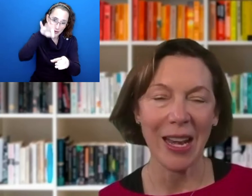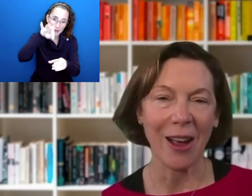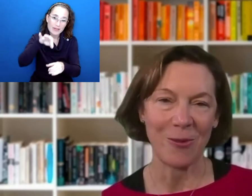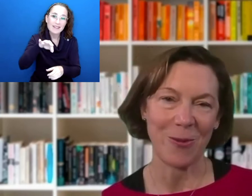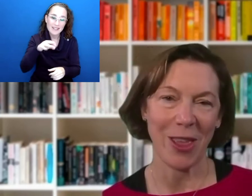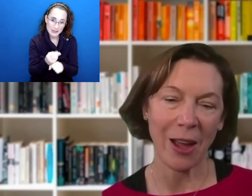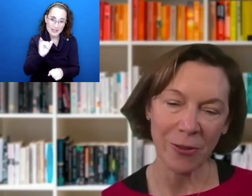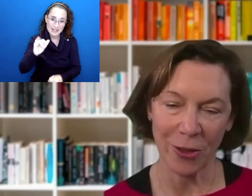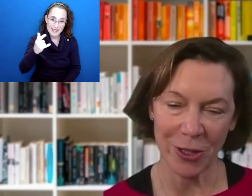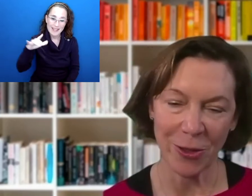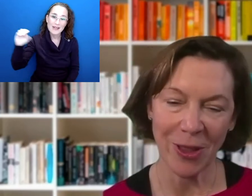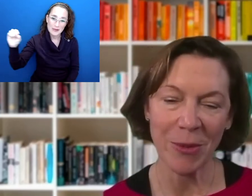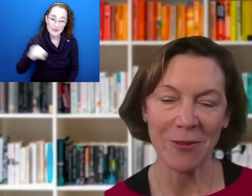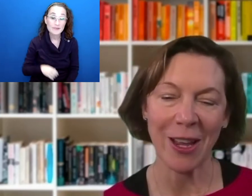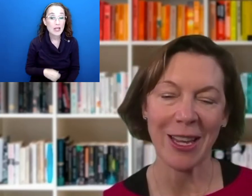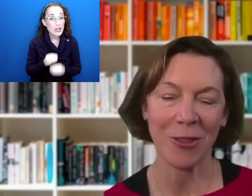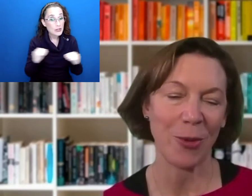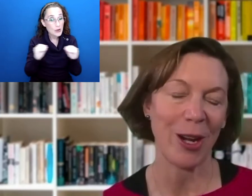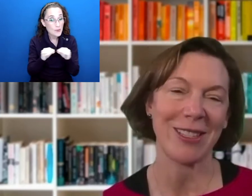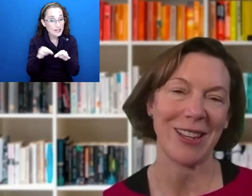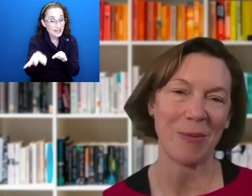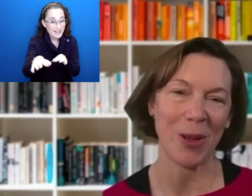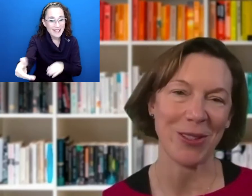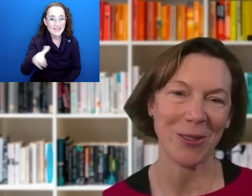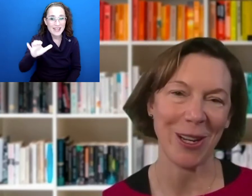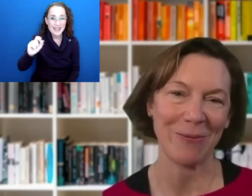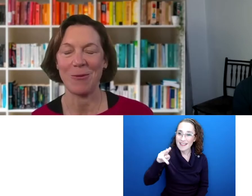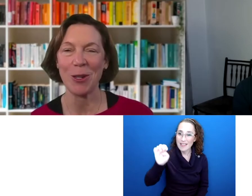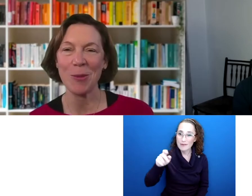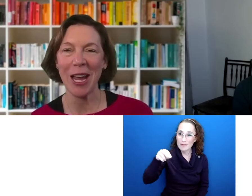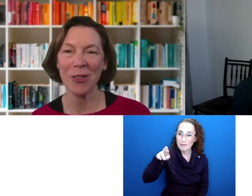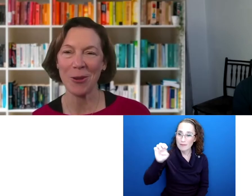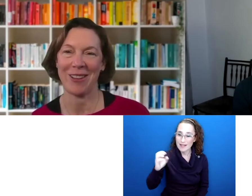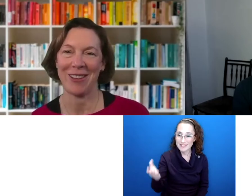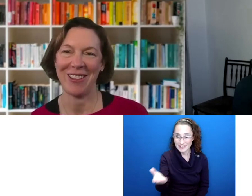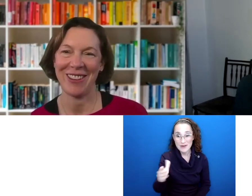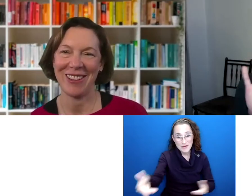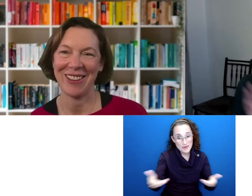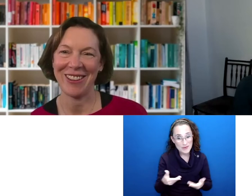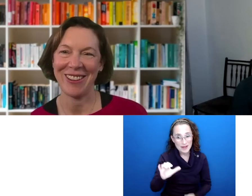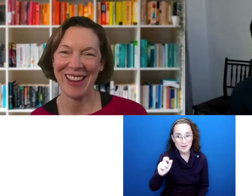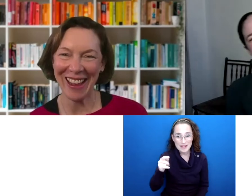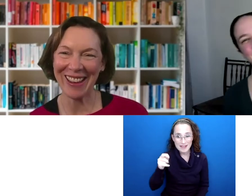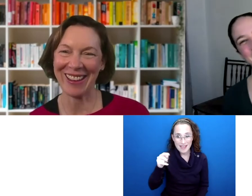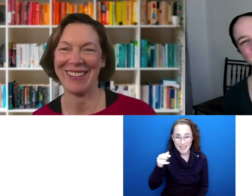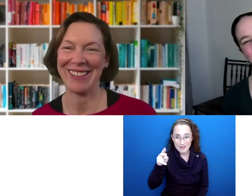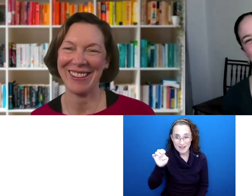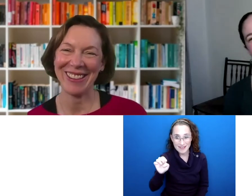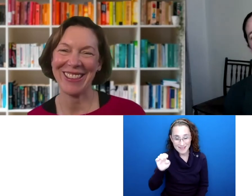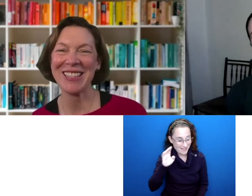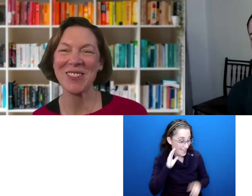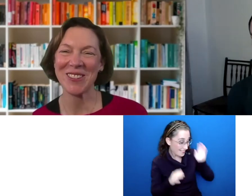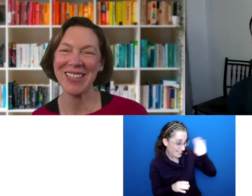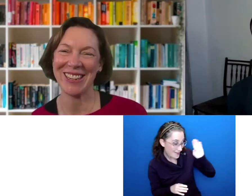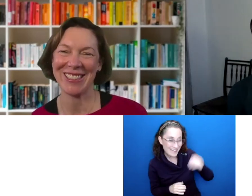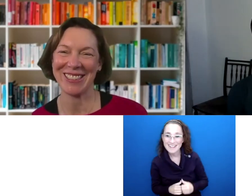And now, without further ado, let me invite Catherine Price up on screen. Welcome, Catherine. Hello. Hi.